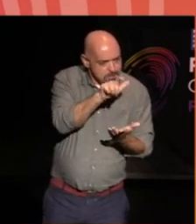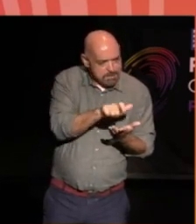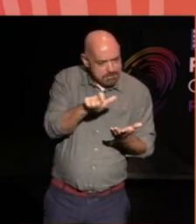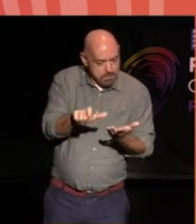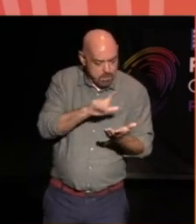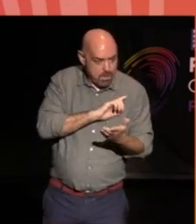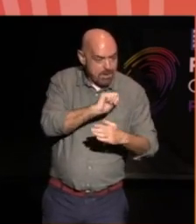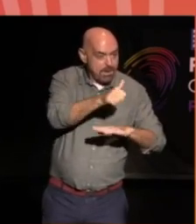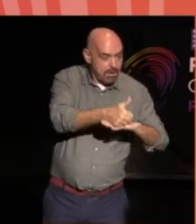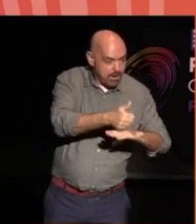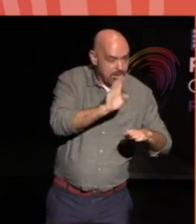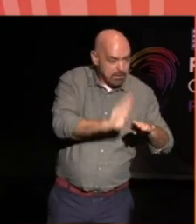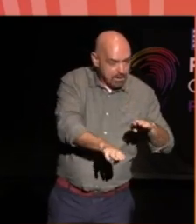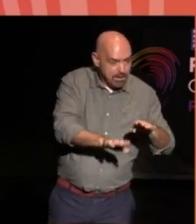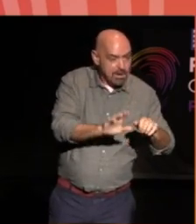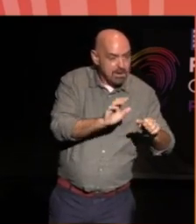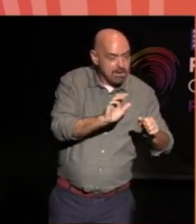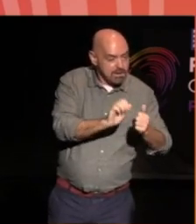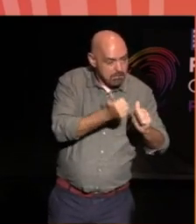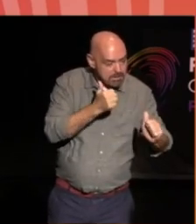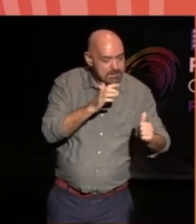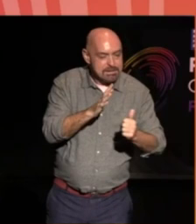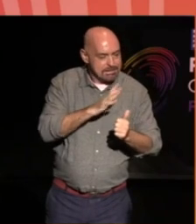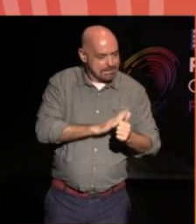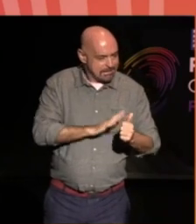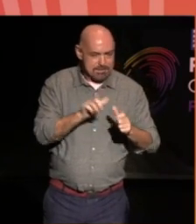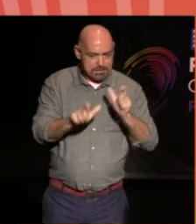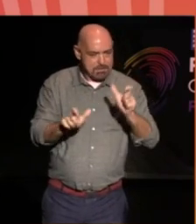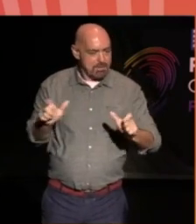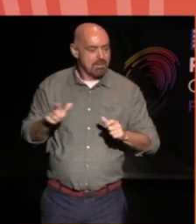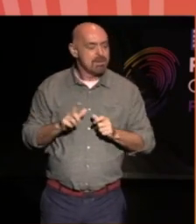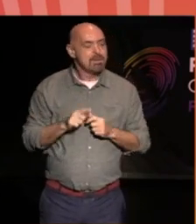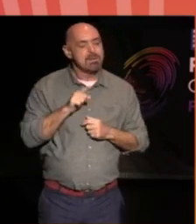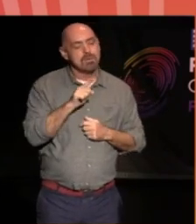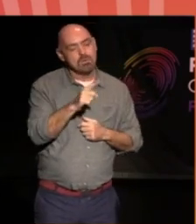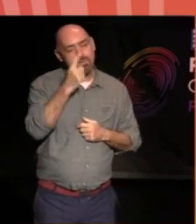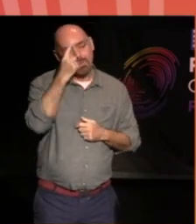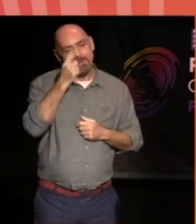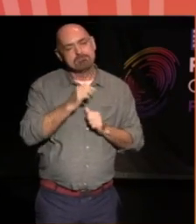we create a prosperous economy. And if you think about it,